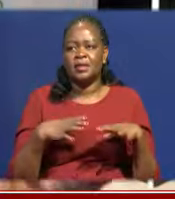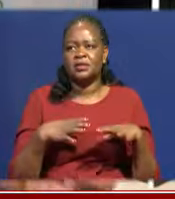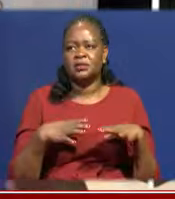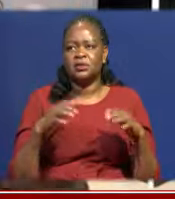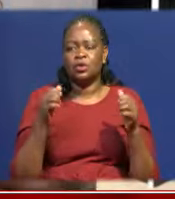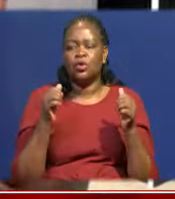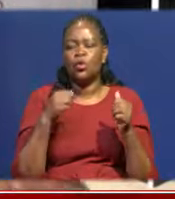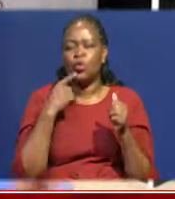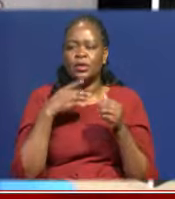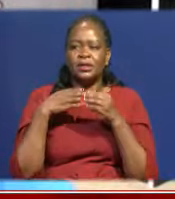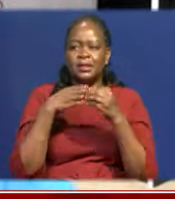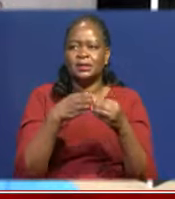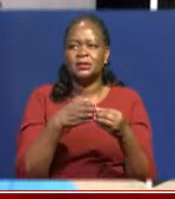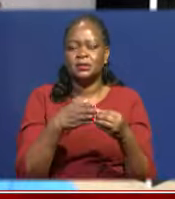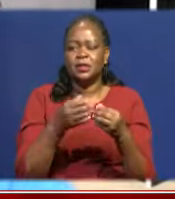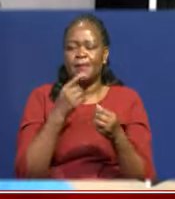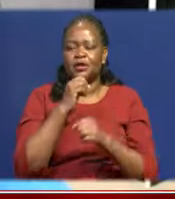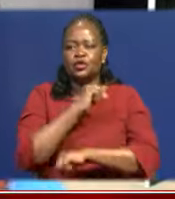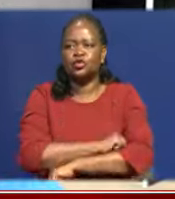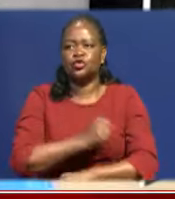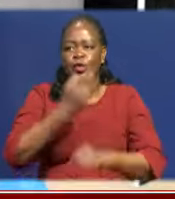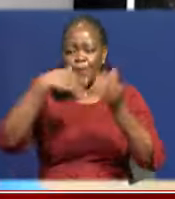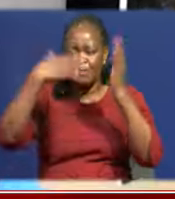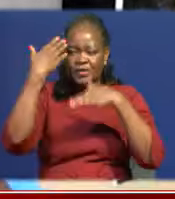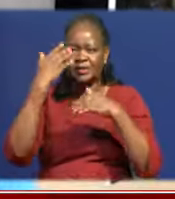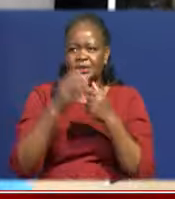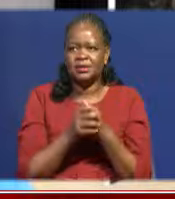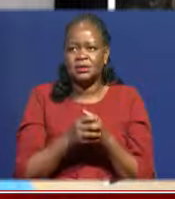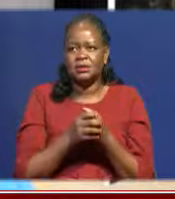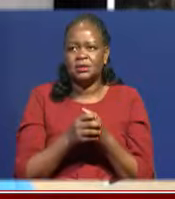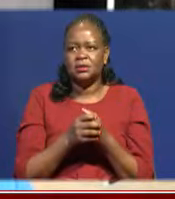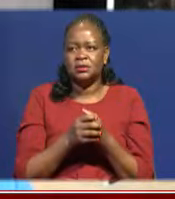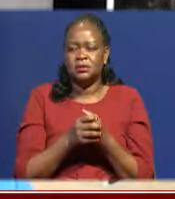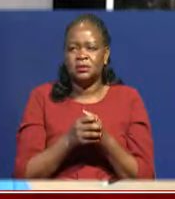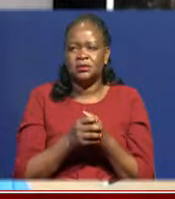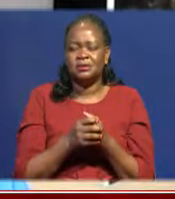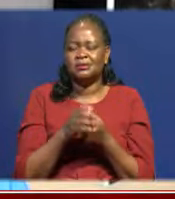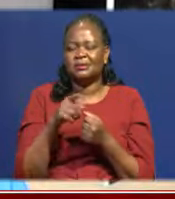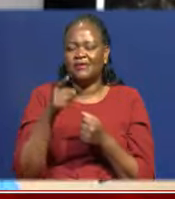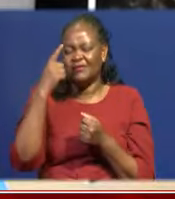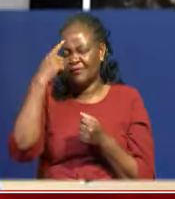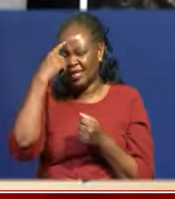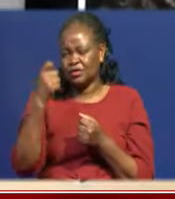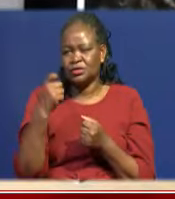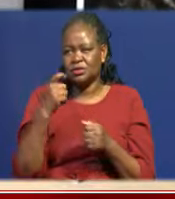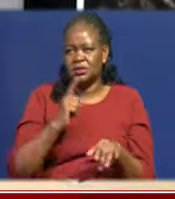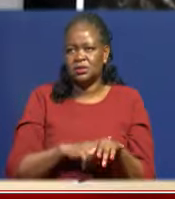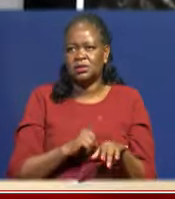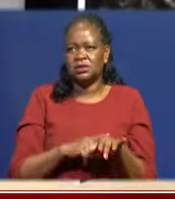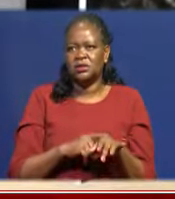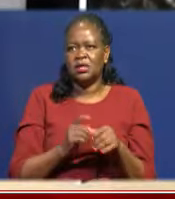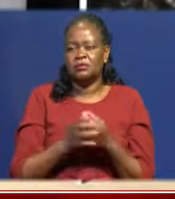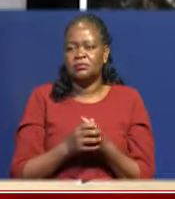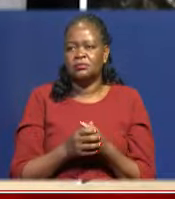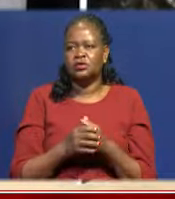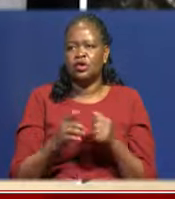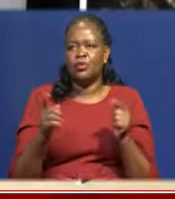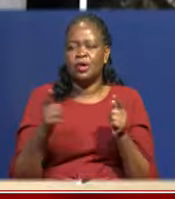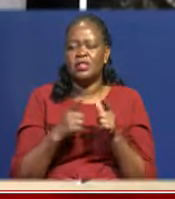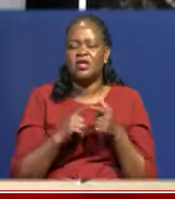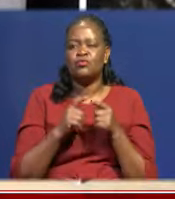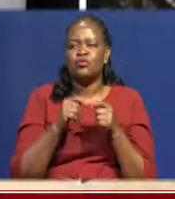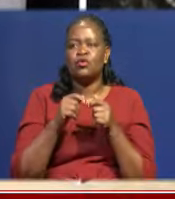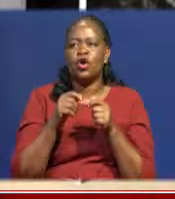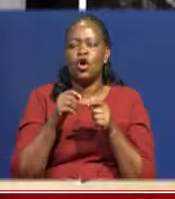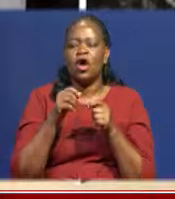is leading the medical school here, she's a professor and all that, she was so rude to us, actually, even when we had briefing. And we